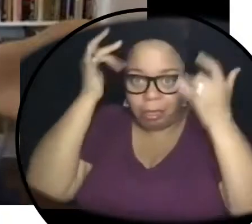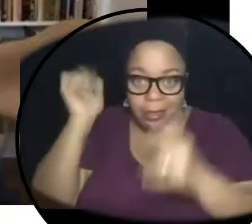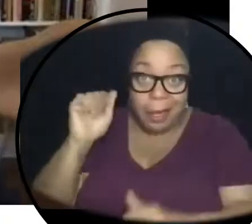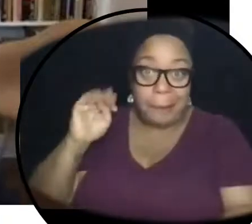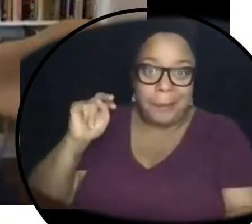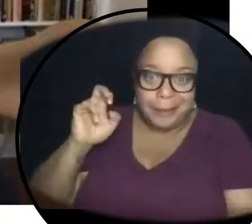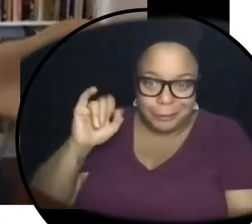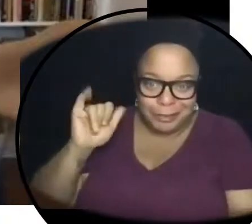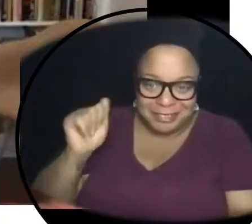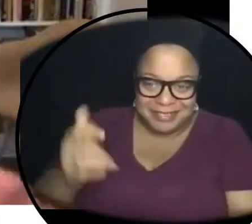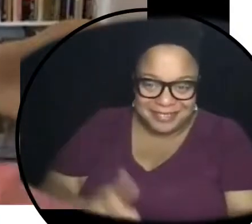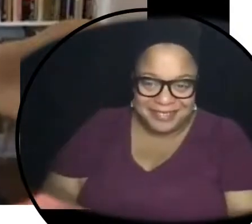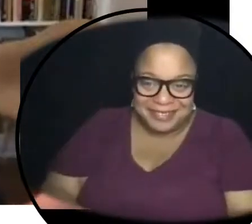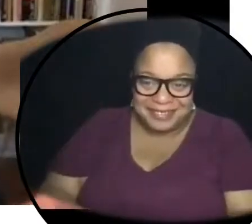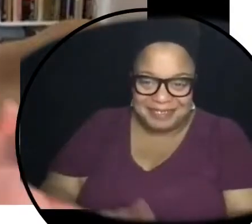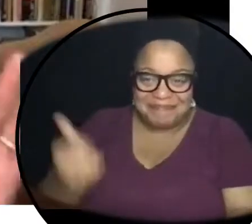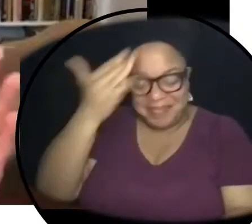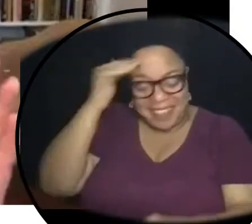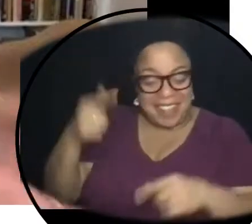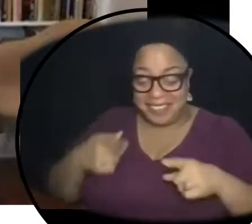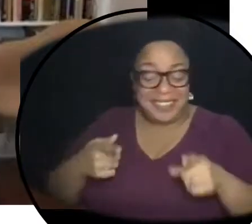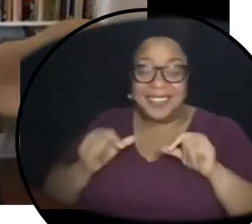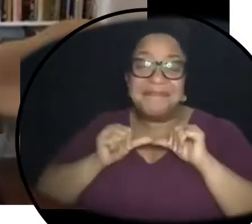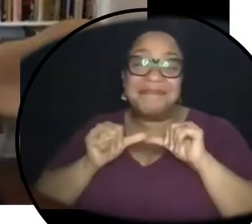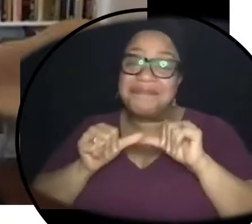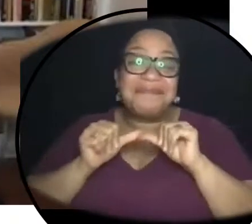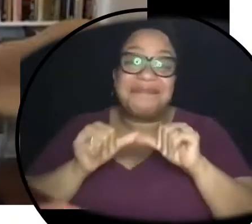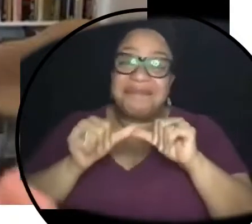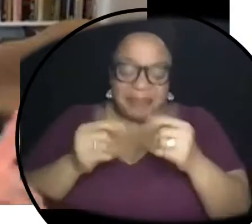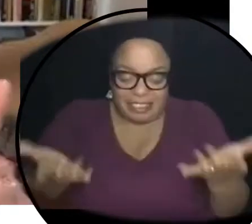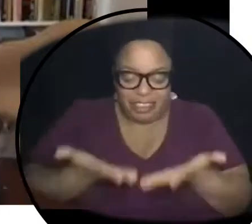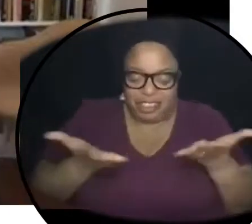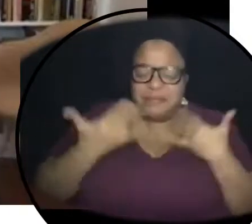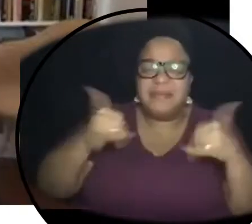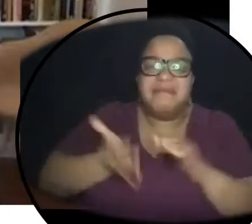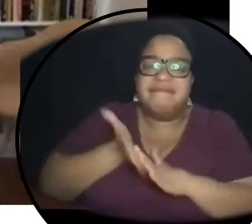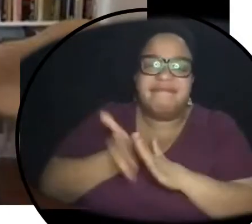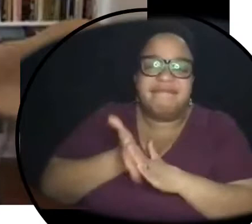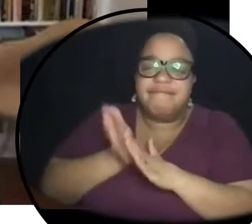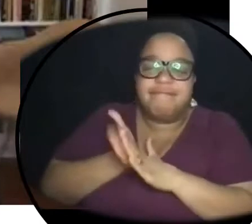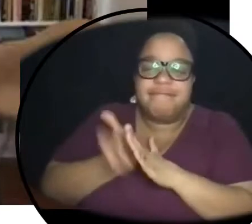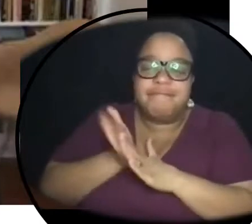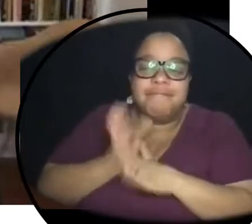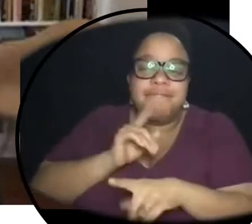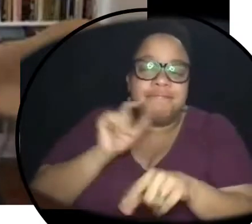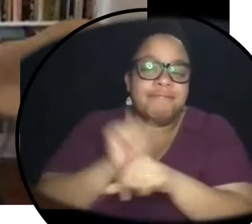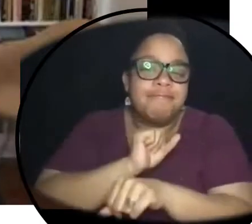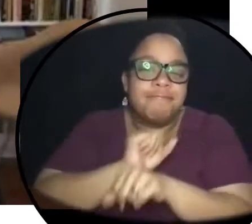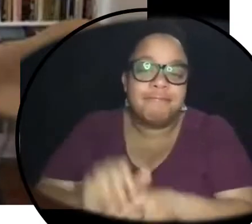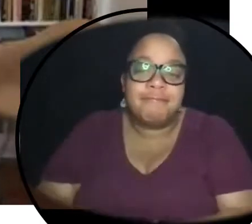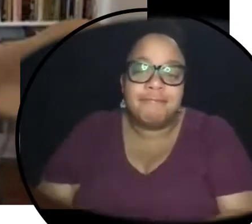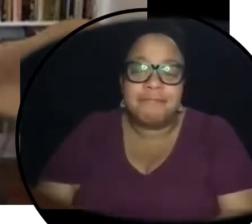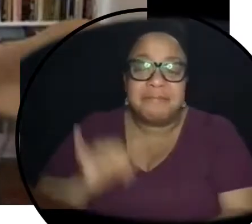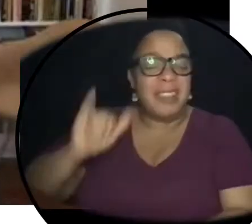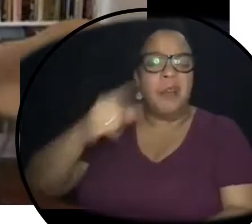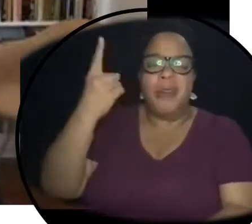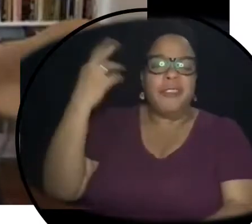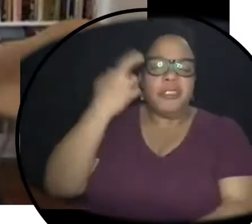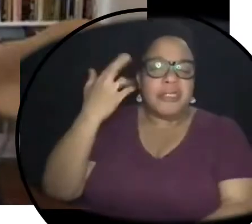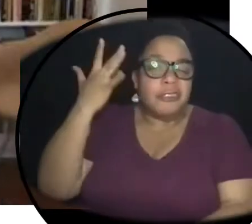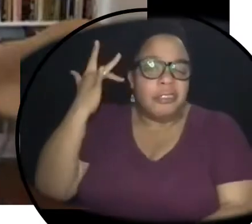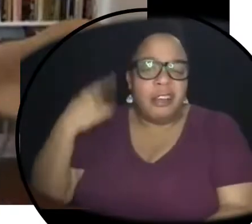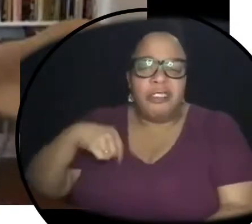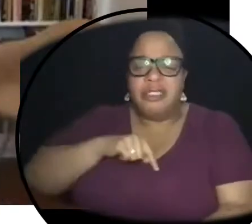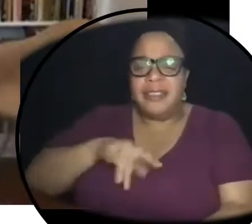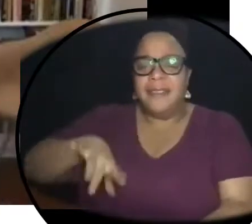again. If one looks at the history of incarceration and the history of policing, one discovers that there have been calls